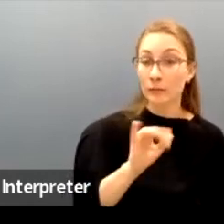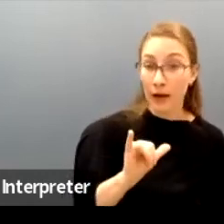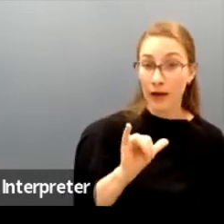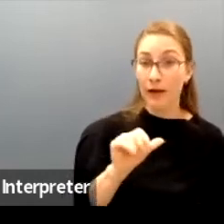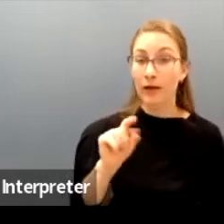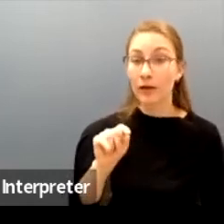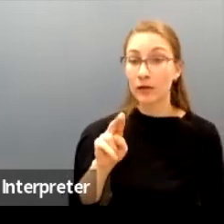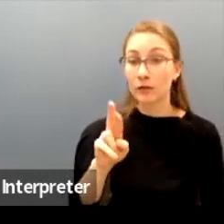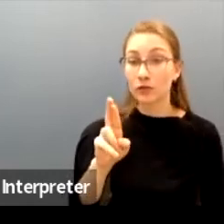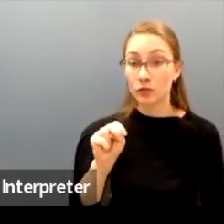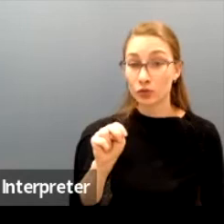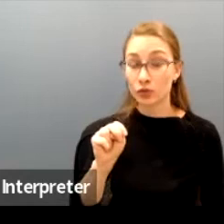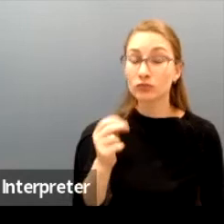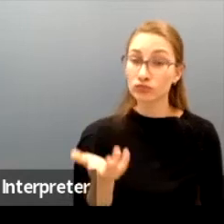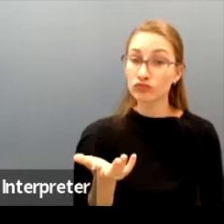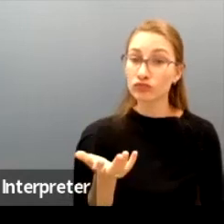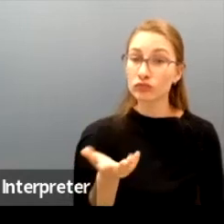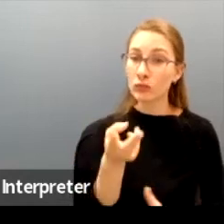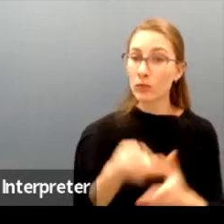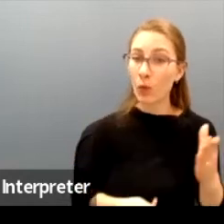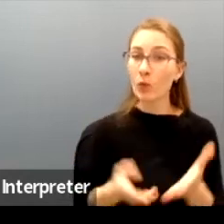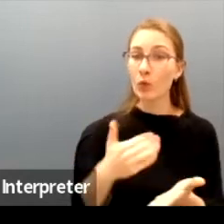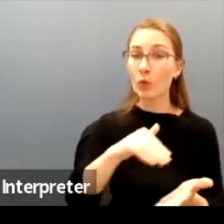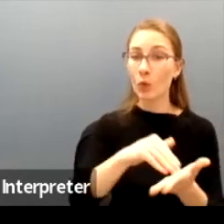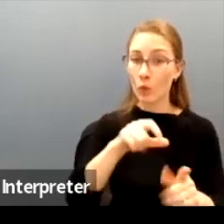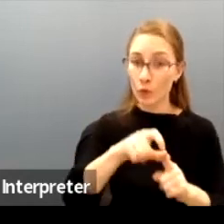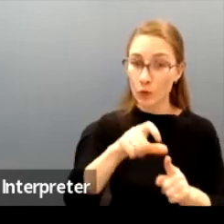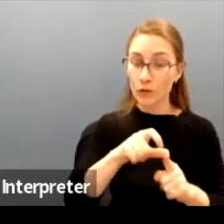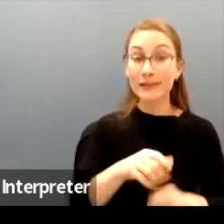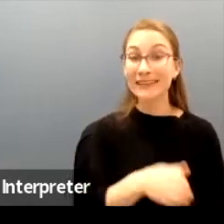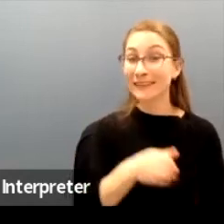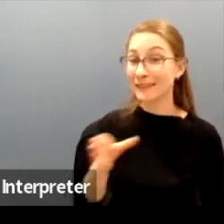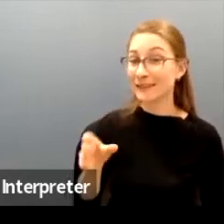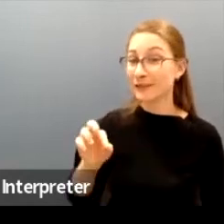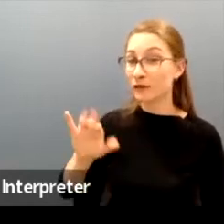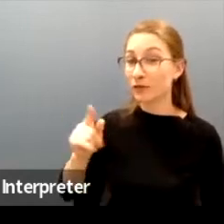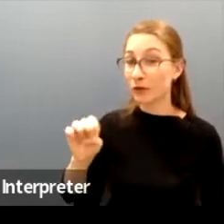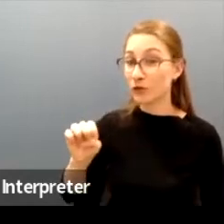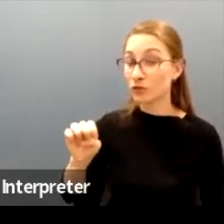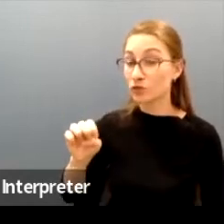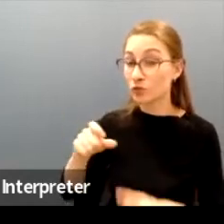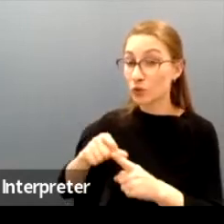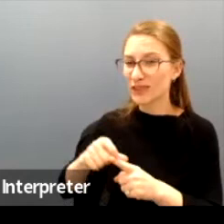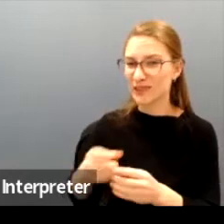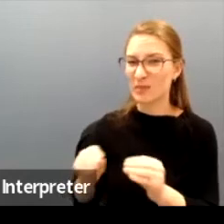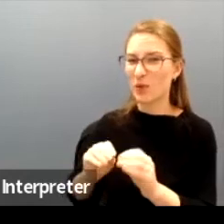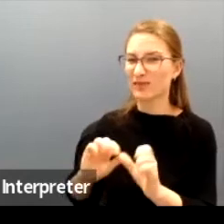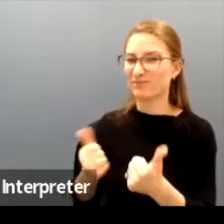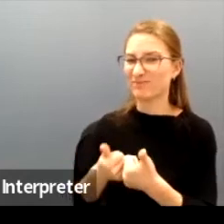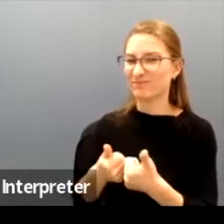both core words, but trying to make a sentence using only fringe words is a little bit more difficult. Something